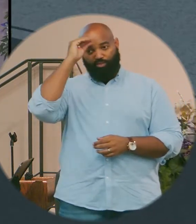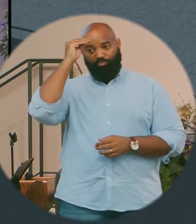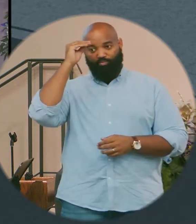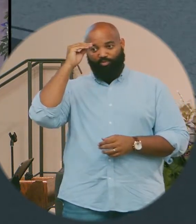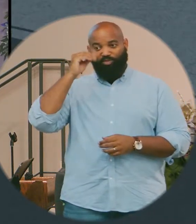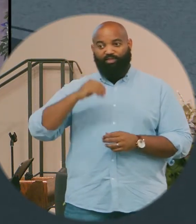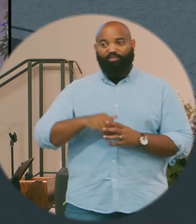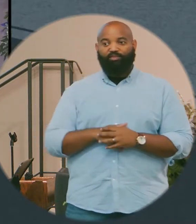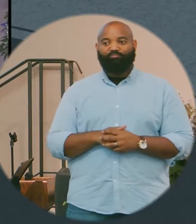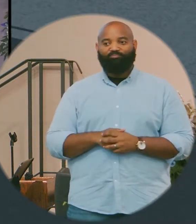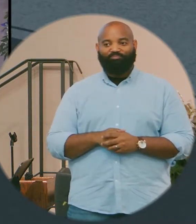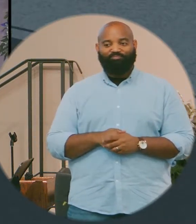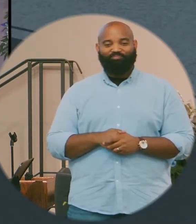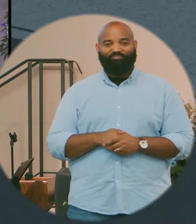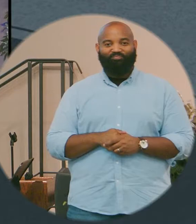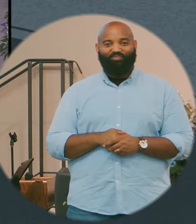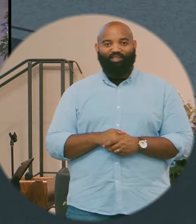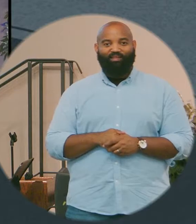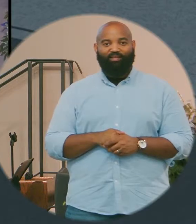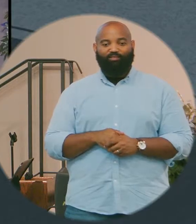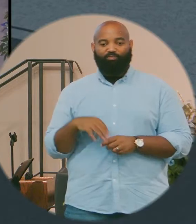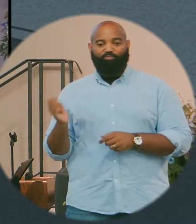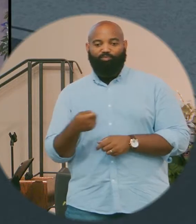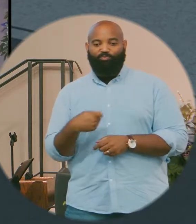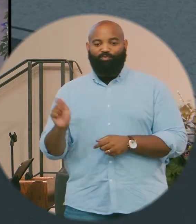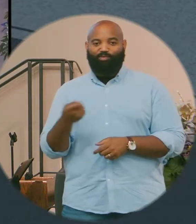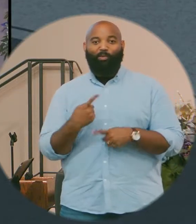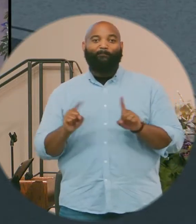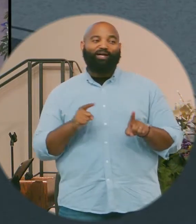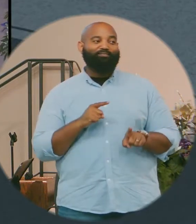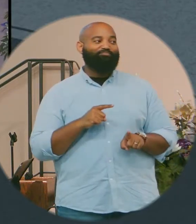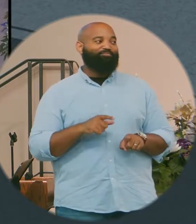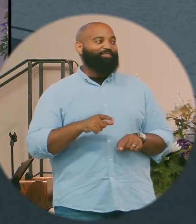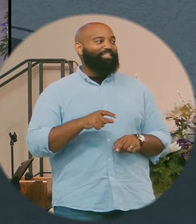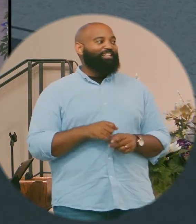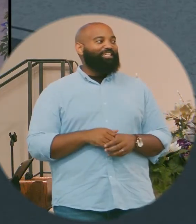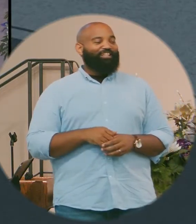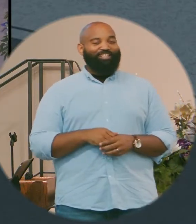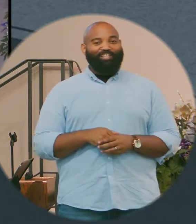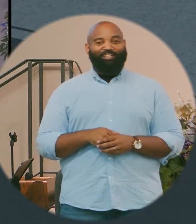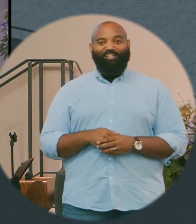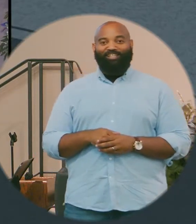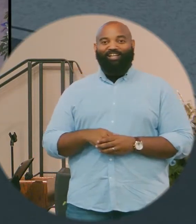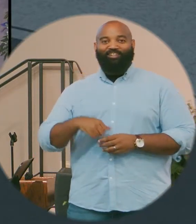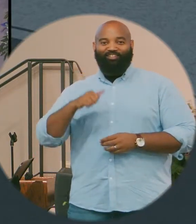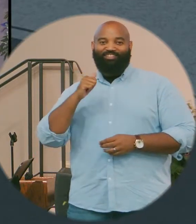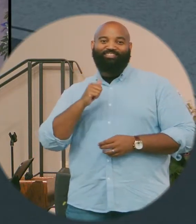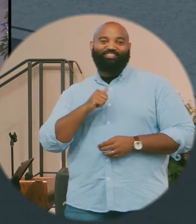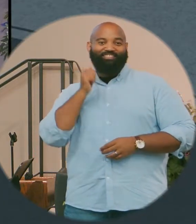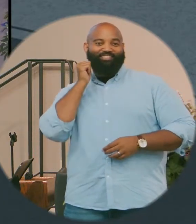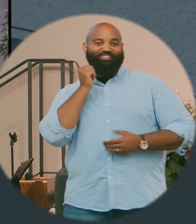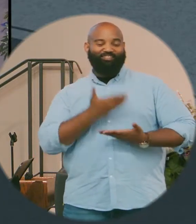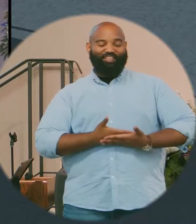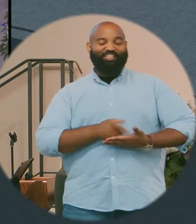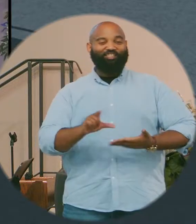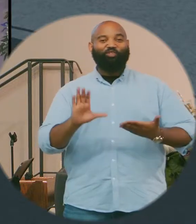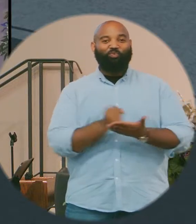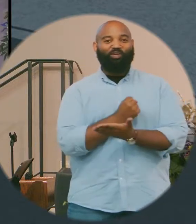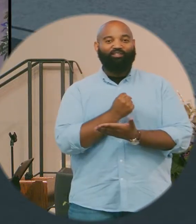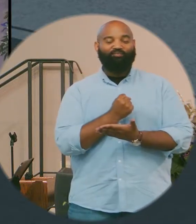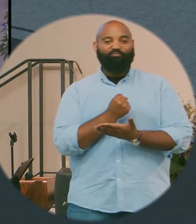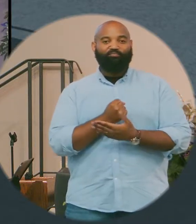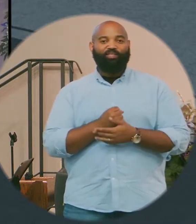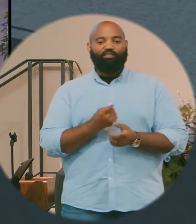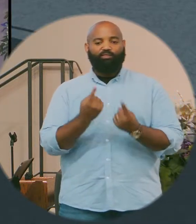the only young lady. And she won the tournament. But yes, we celebrate her. But McKinley